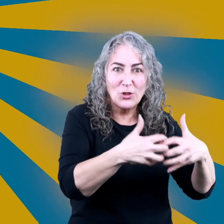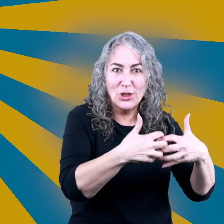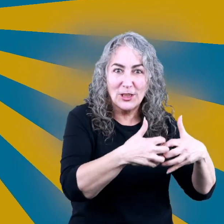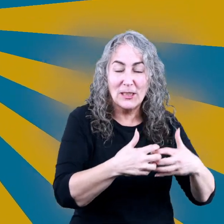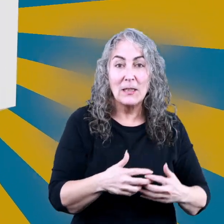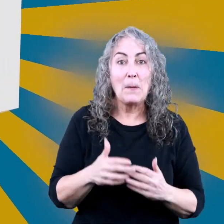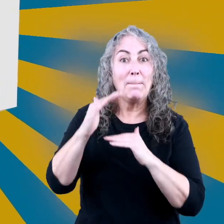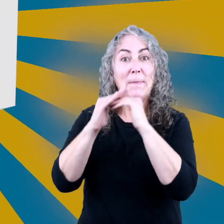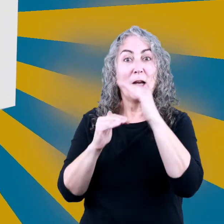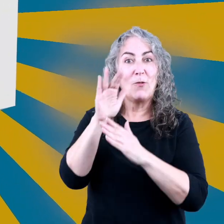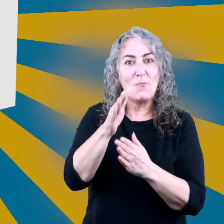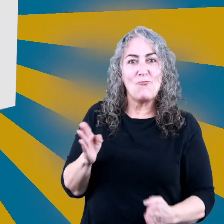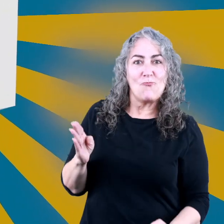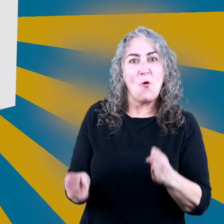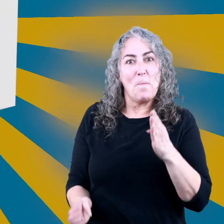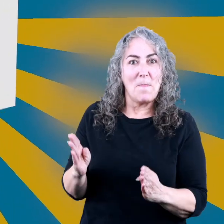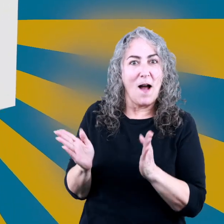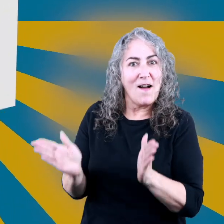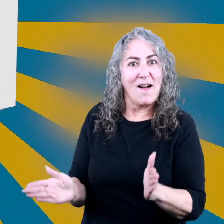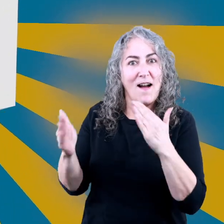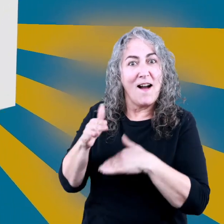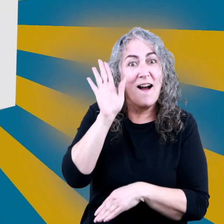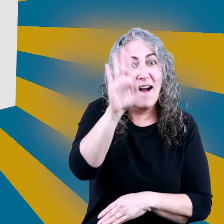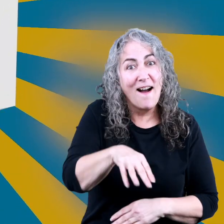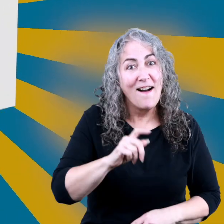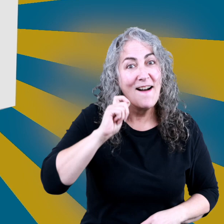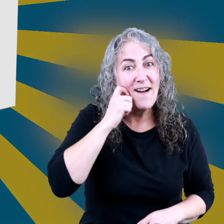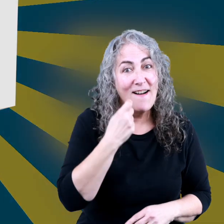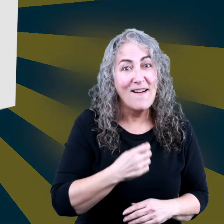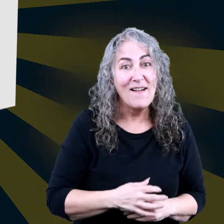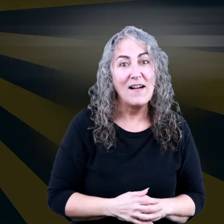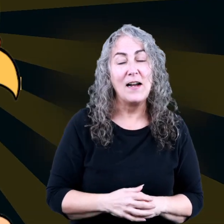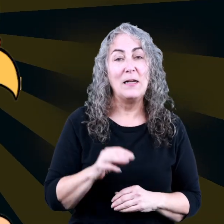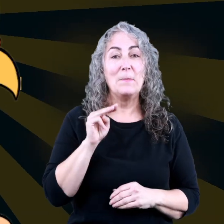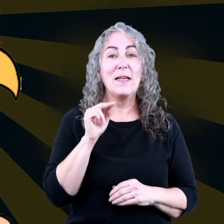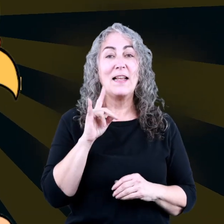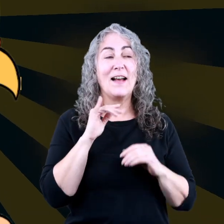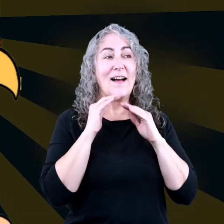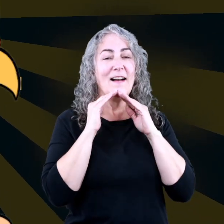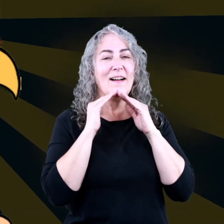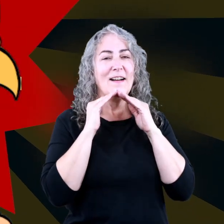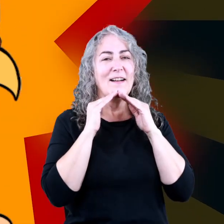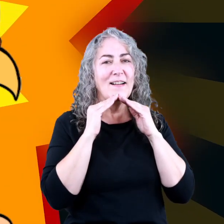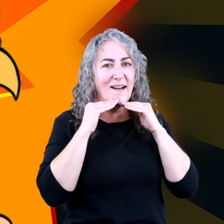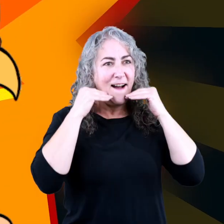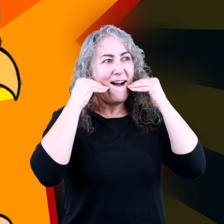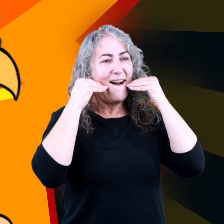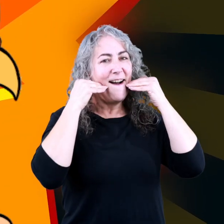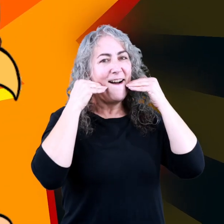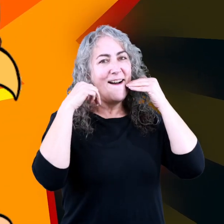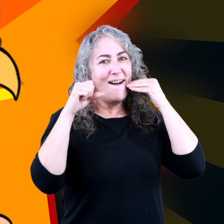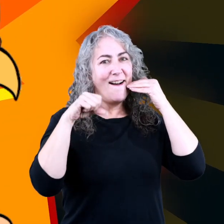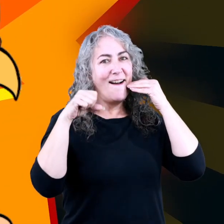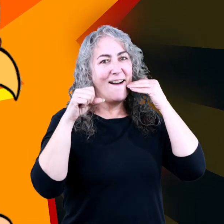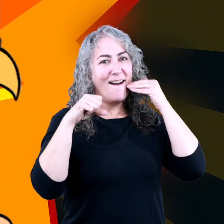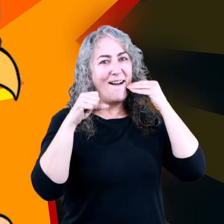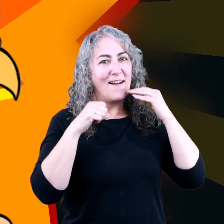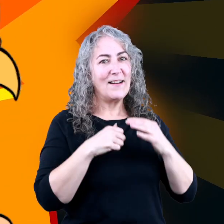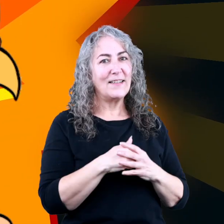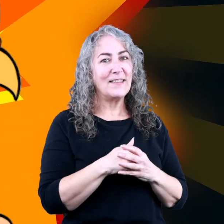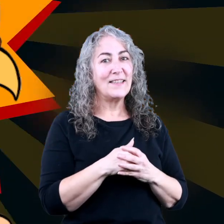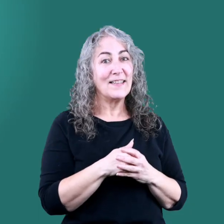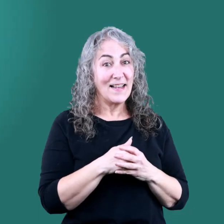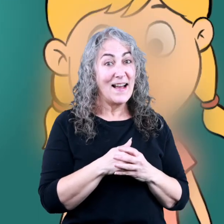machine, and a build-your-own robot kit. It's pretty cool." Mandy's cheeks lifted as she suddenly